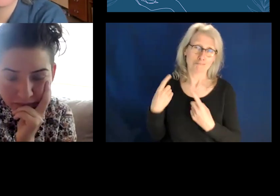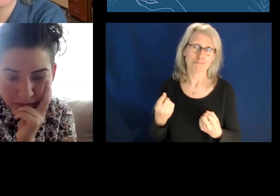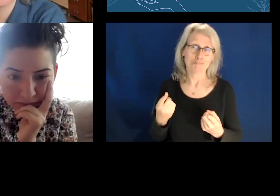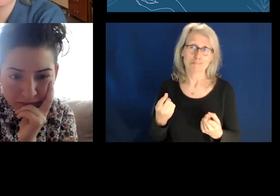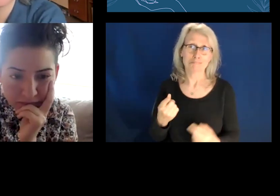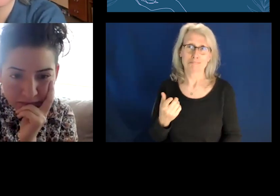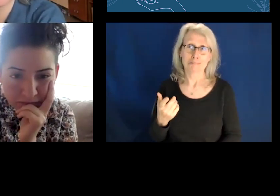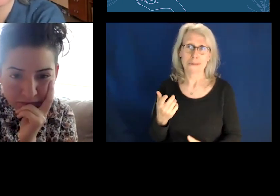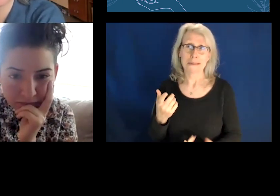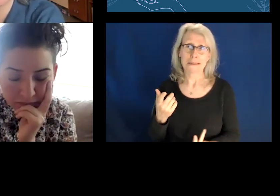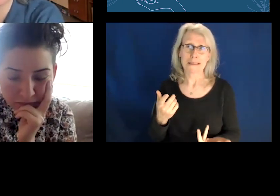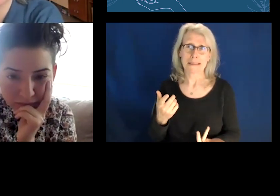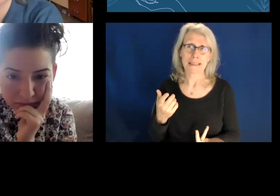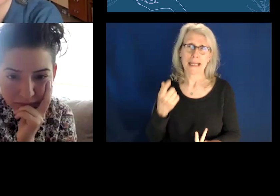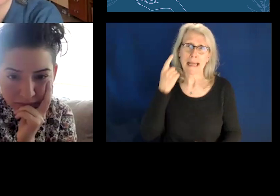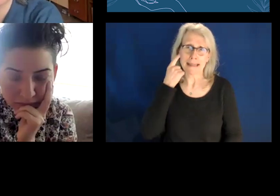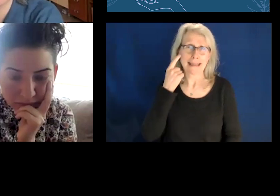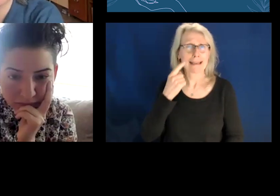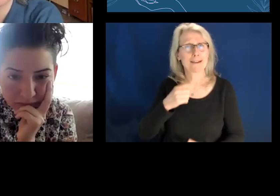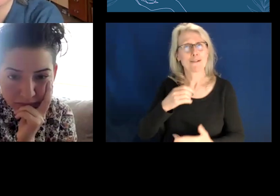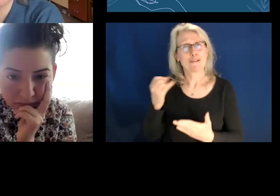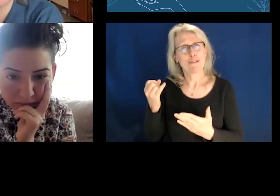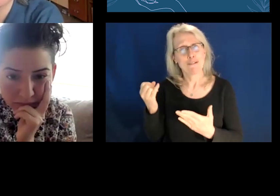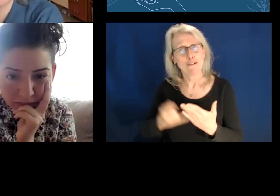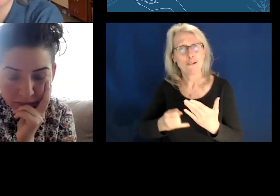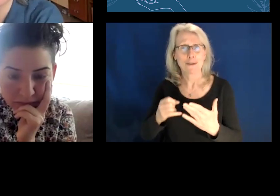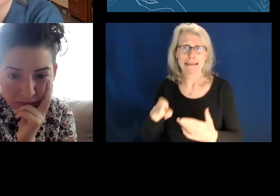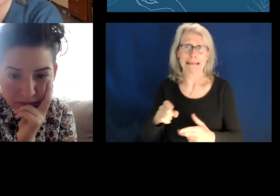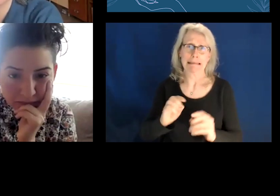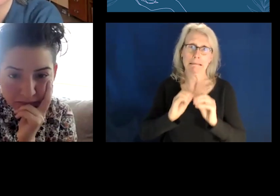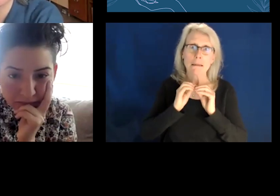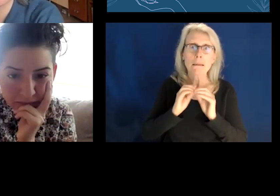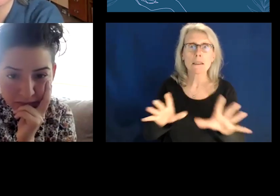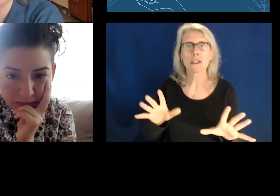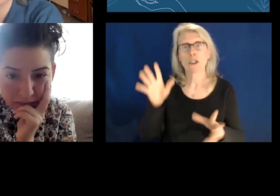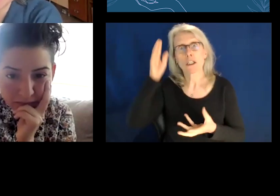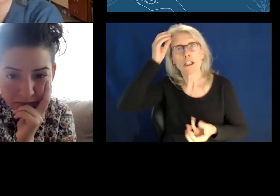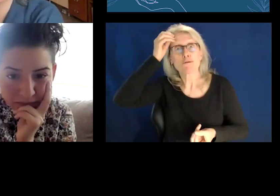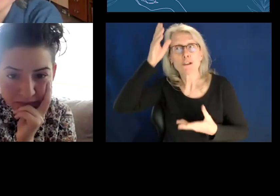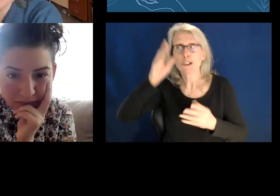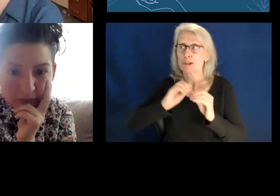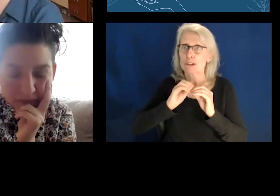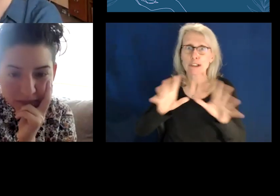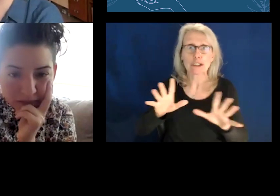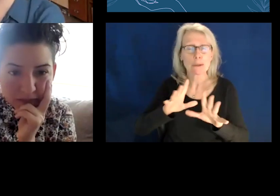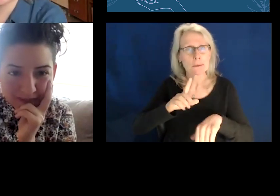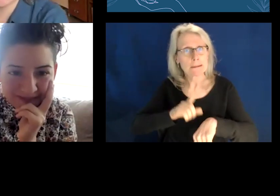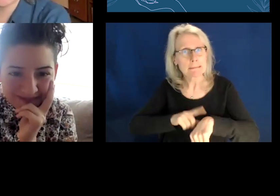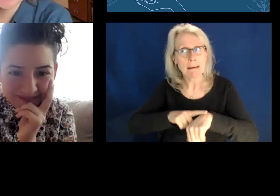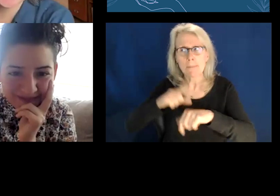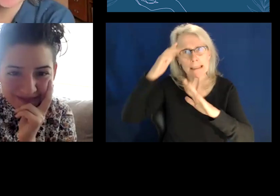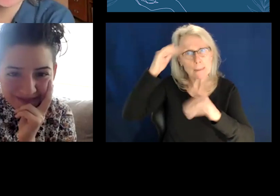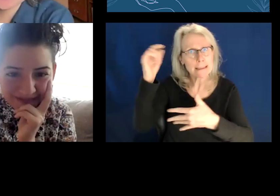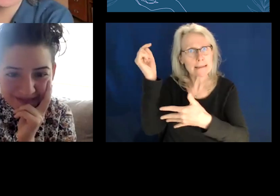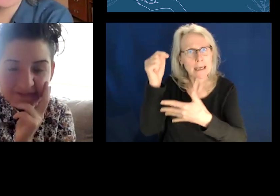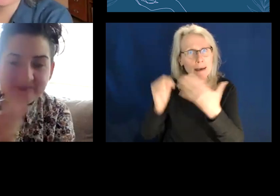think that, like, as an artist, receiving clear information and clear timeline just gave me joy immediately. So I know what's happening.